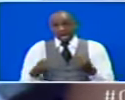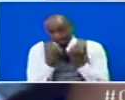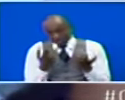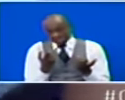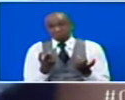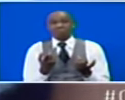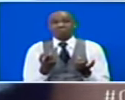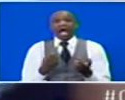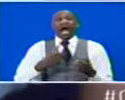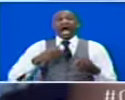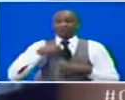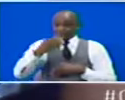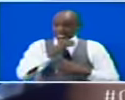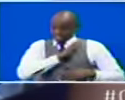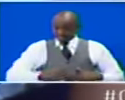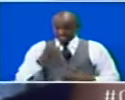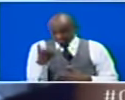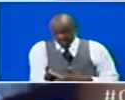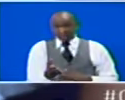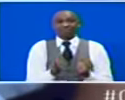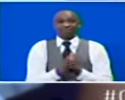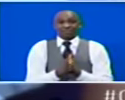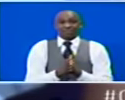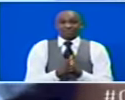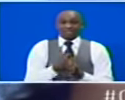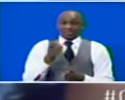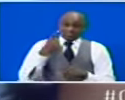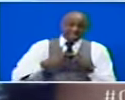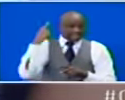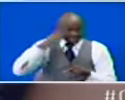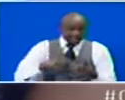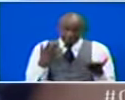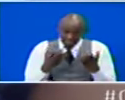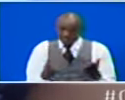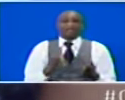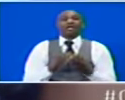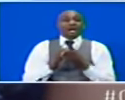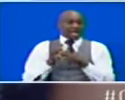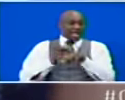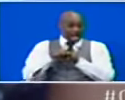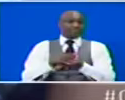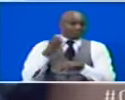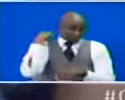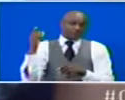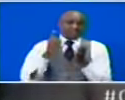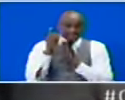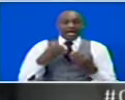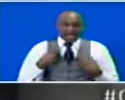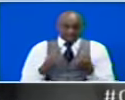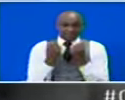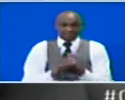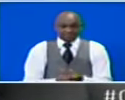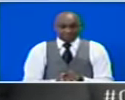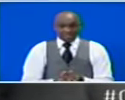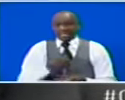after Easter. So the Easter fell a little late this year. Next year, we might choose an earlier date when it falls earlier. And